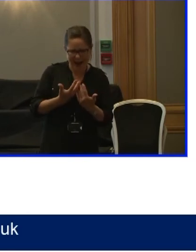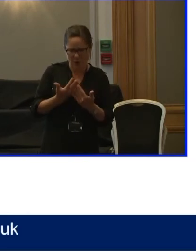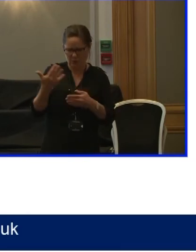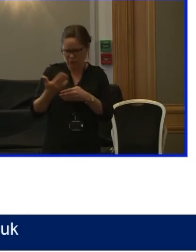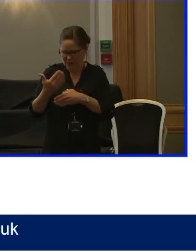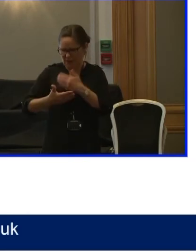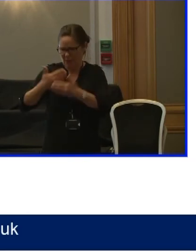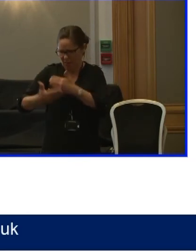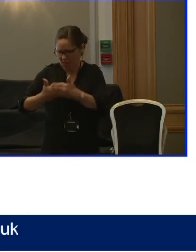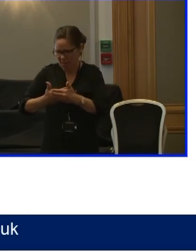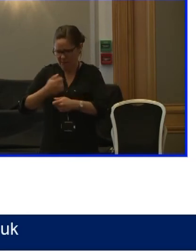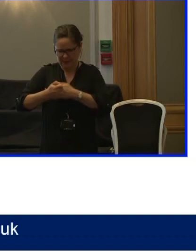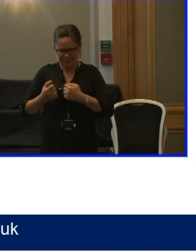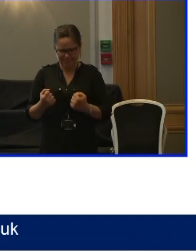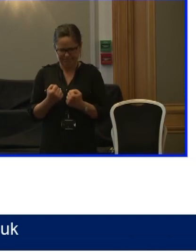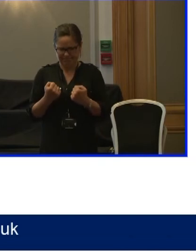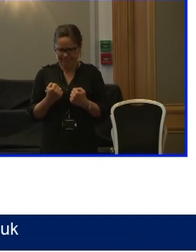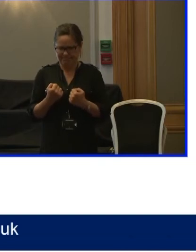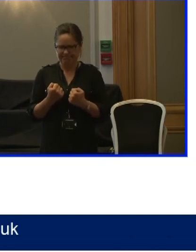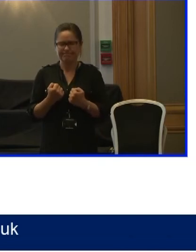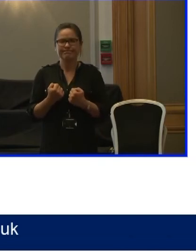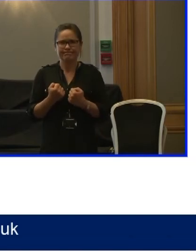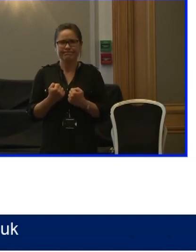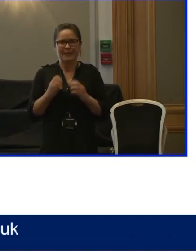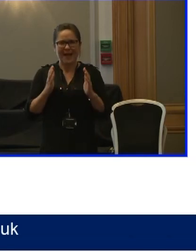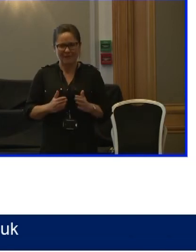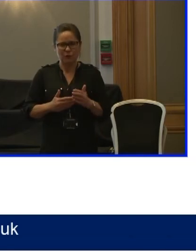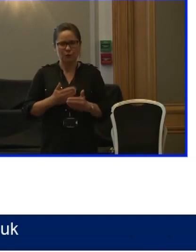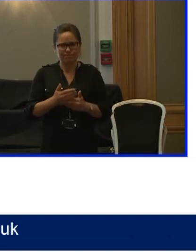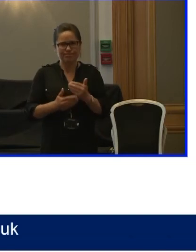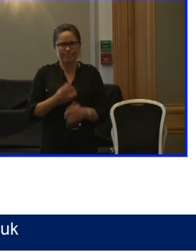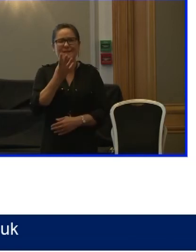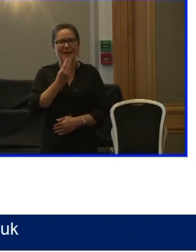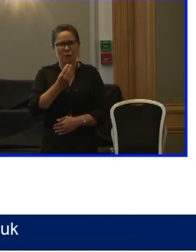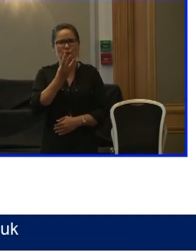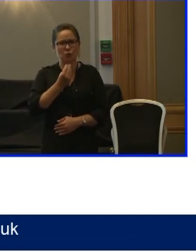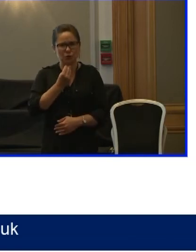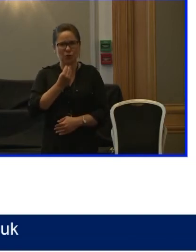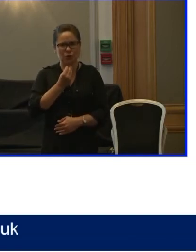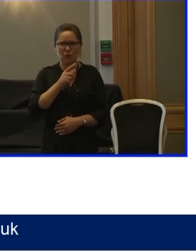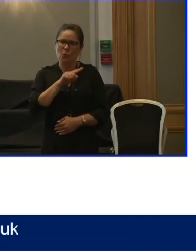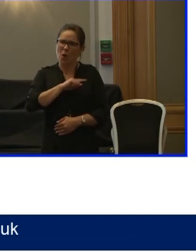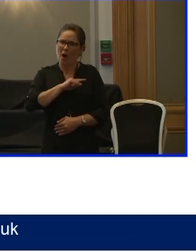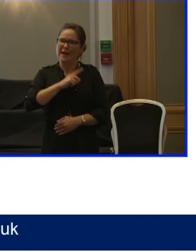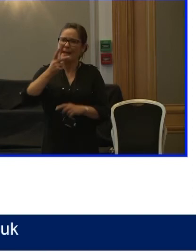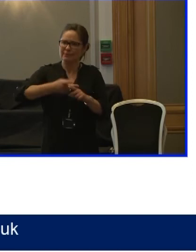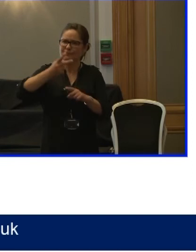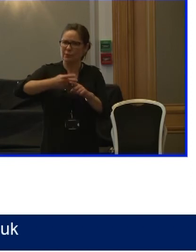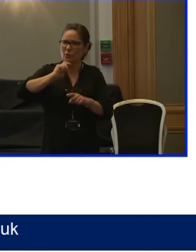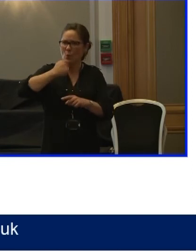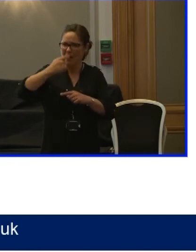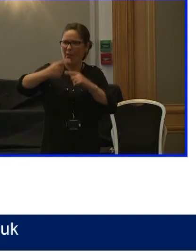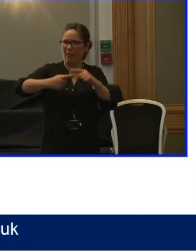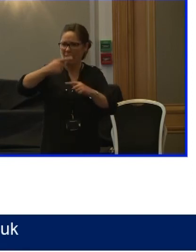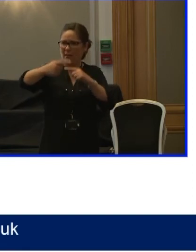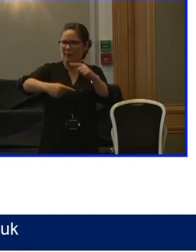what's happening. And then you have a period of getting used to it, knowing full well that that cycle's going to go round and round and round while